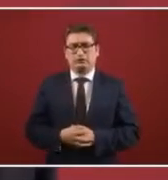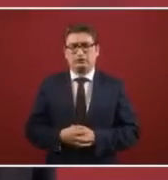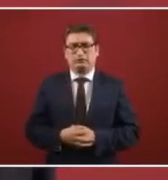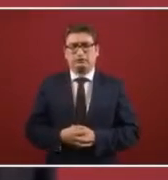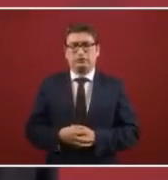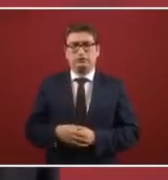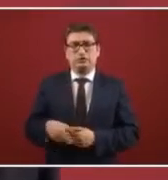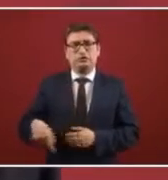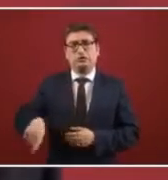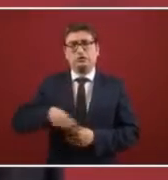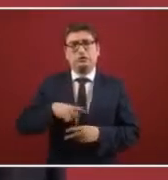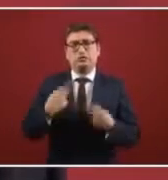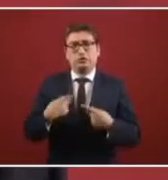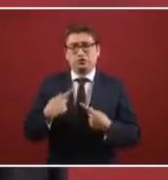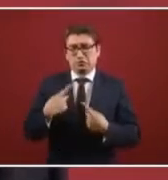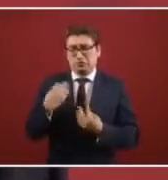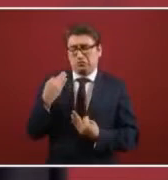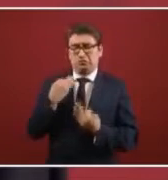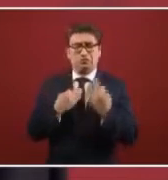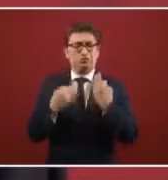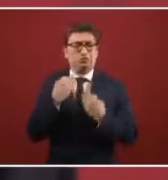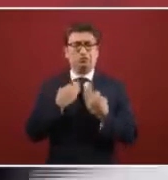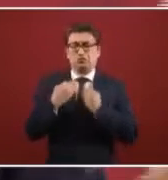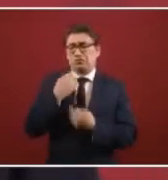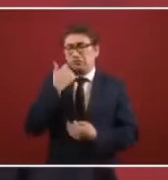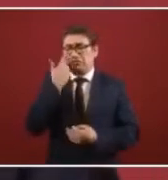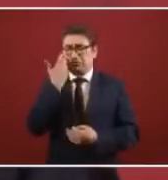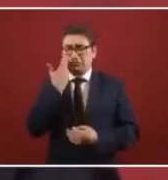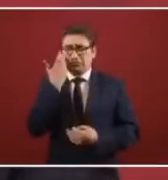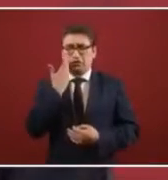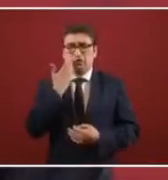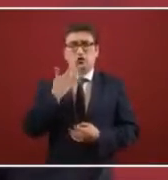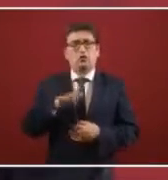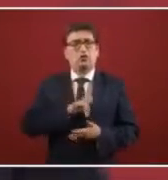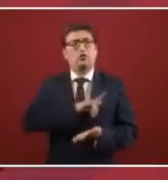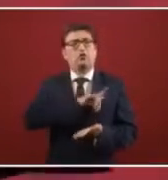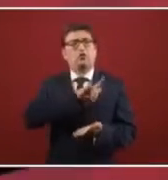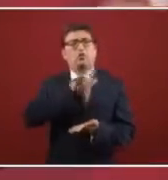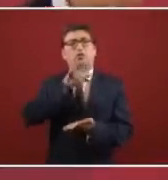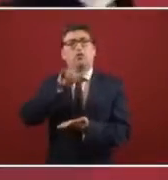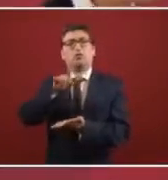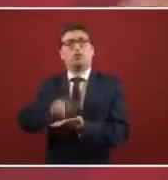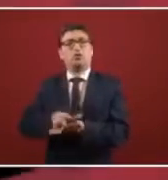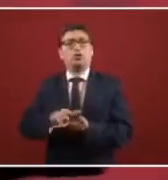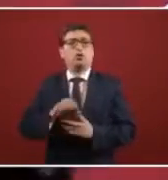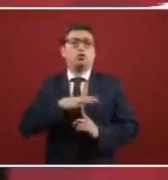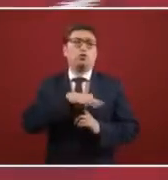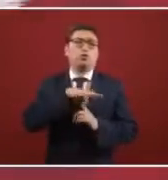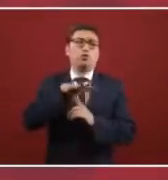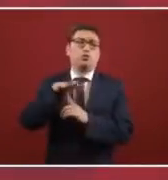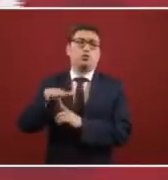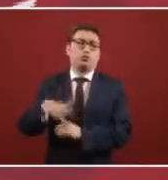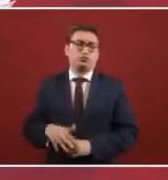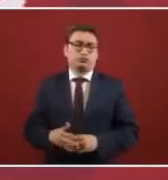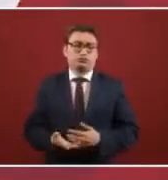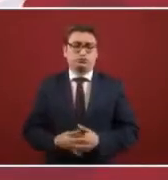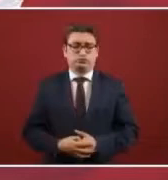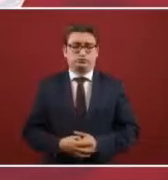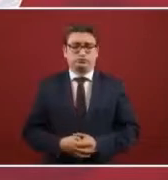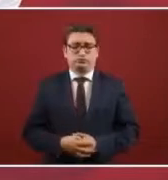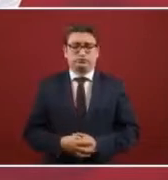de barberos. people who are Y at their en will avión, and in a en plane, helicóptero.